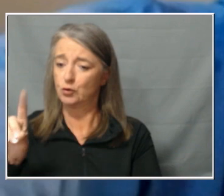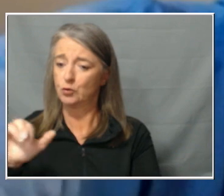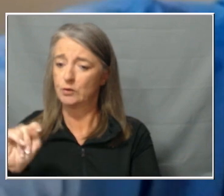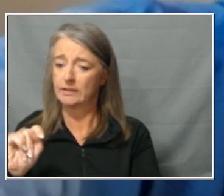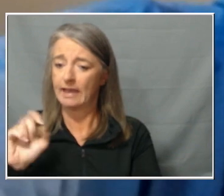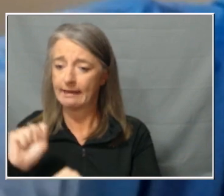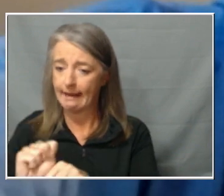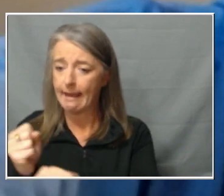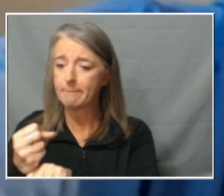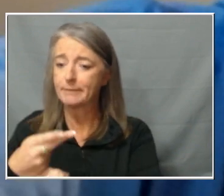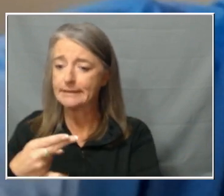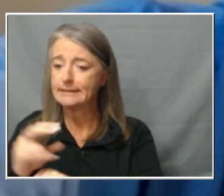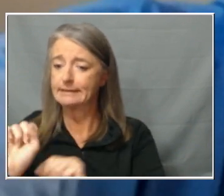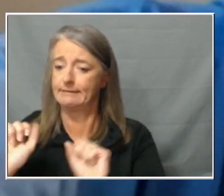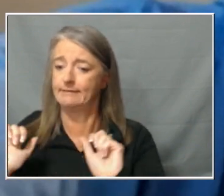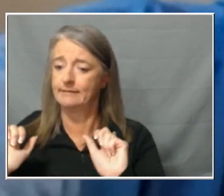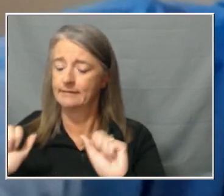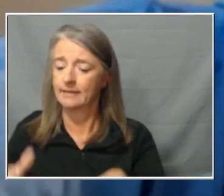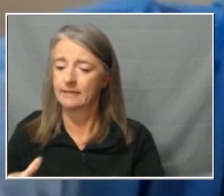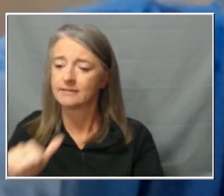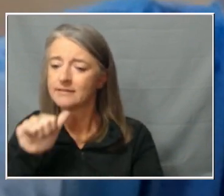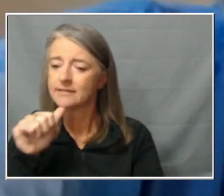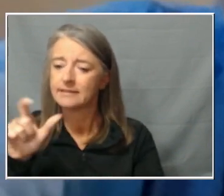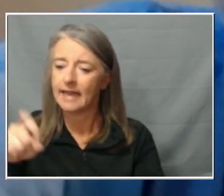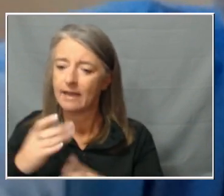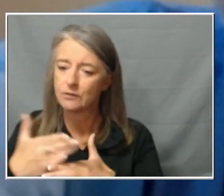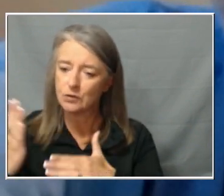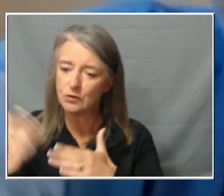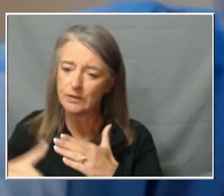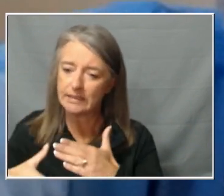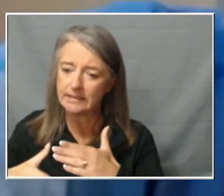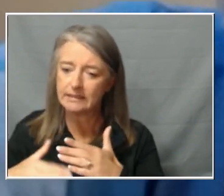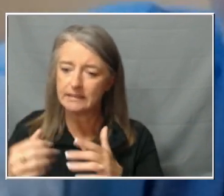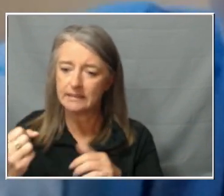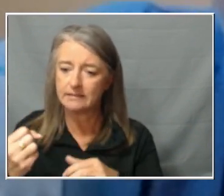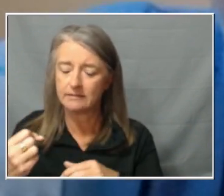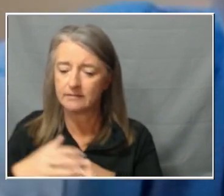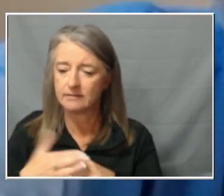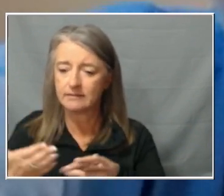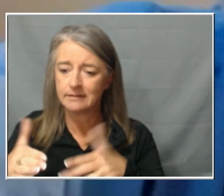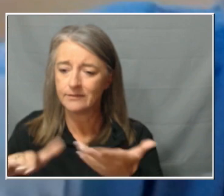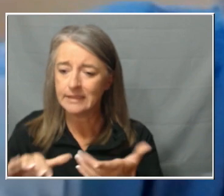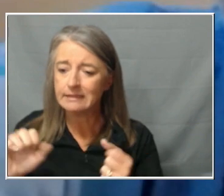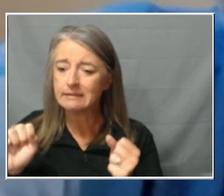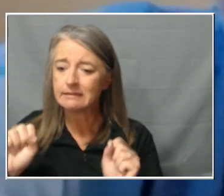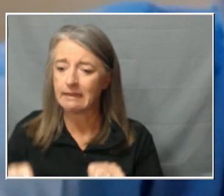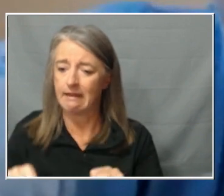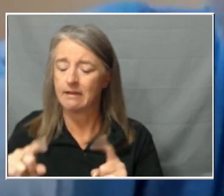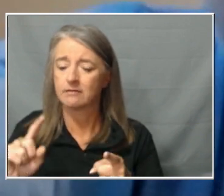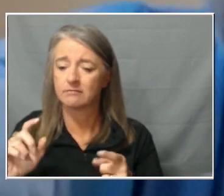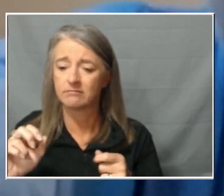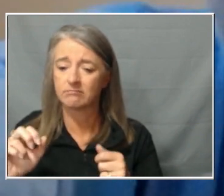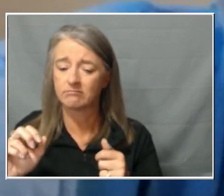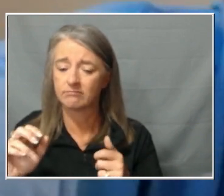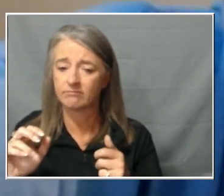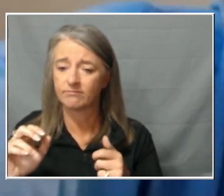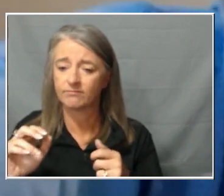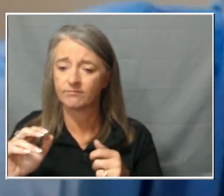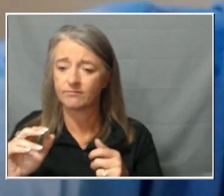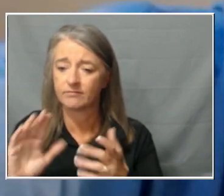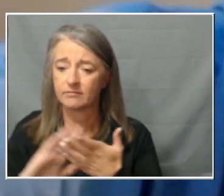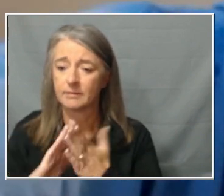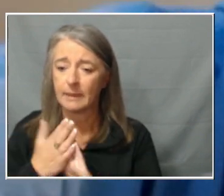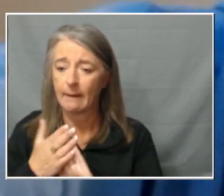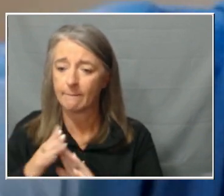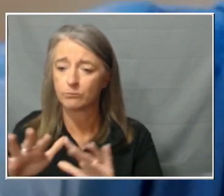can overcome, that, it doesn't have to end in defeat. It can be put into a